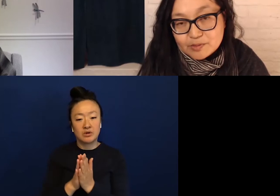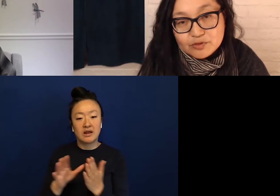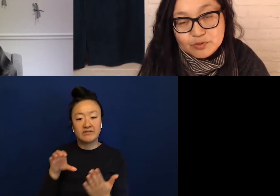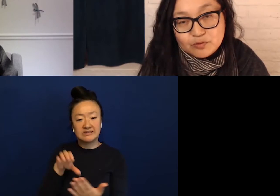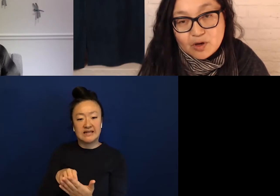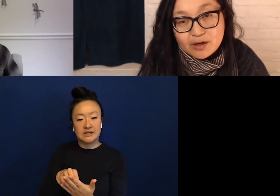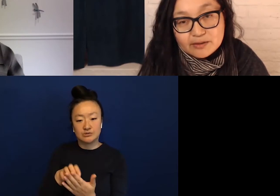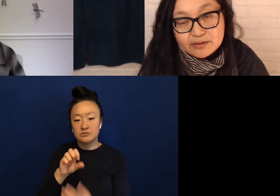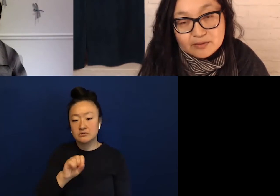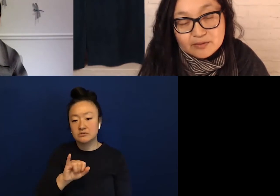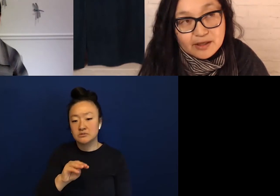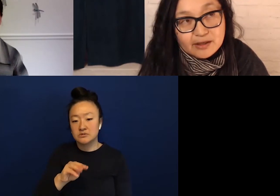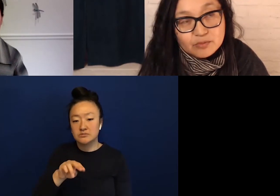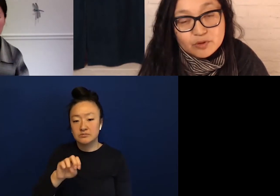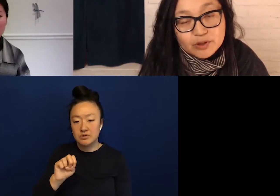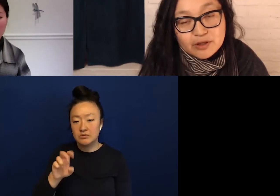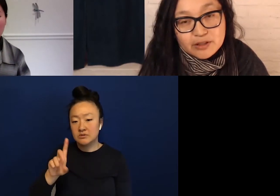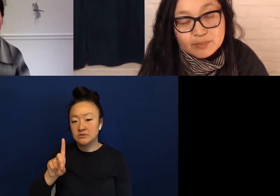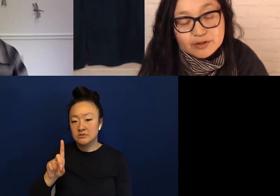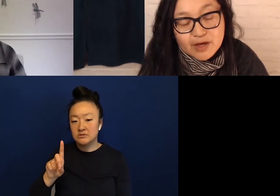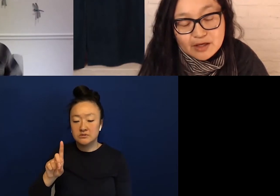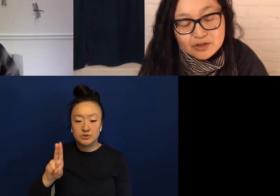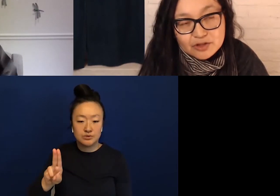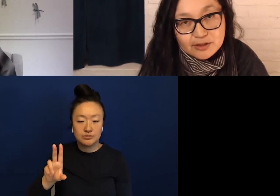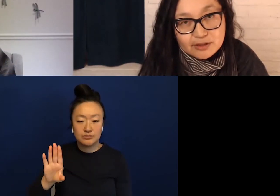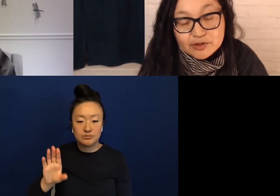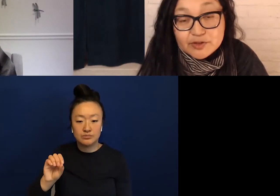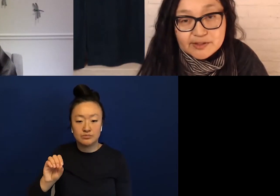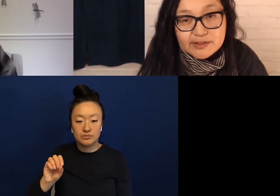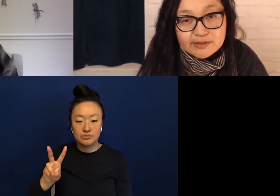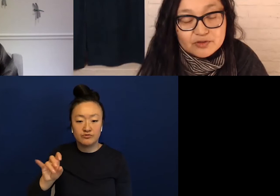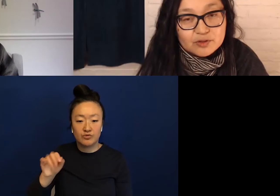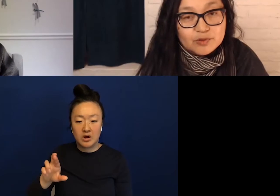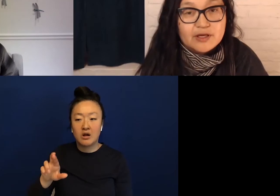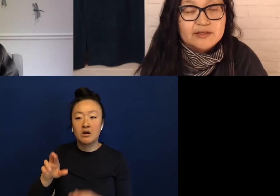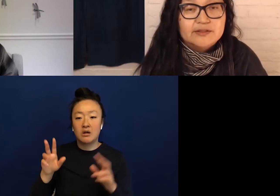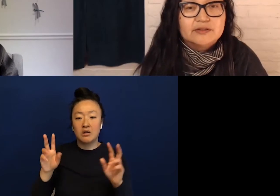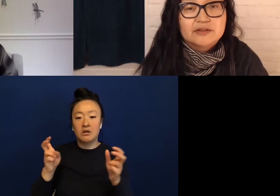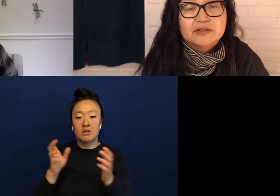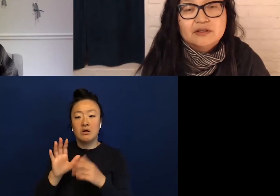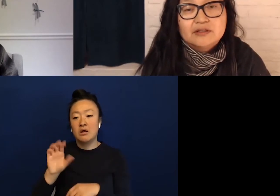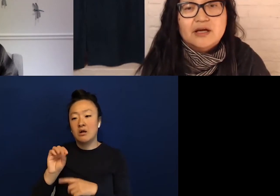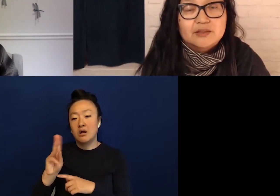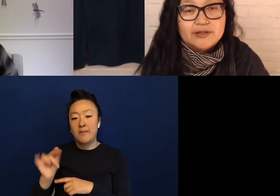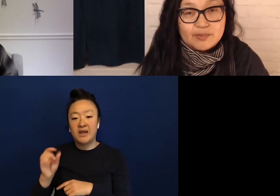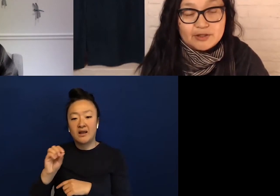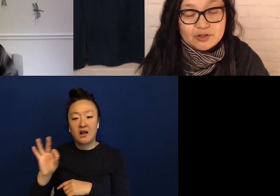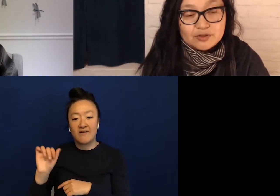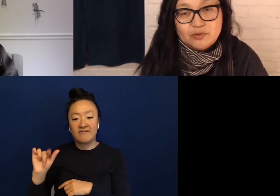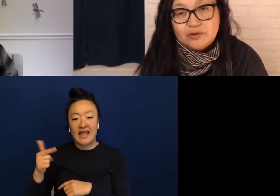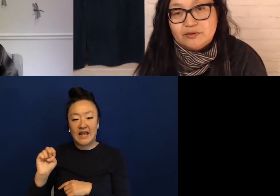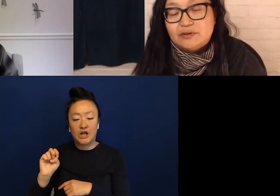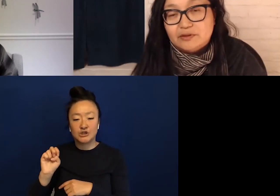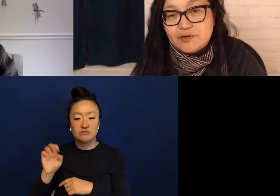with Simone de Beauvoir, who wrote a book called The Coming of Age in her 60s, which is a book that isn't talked about as much